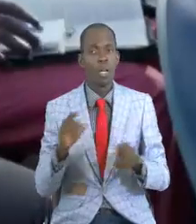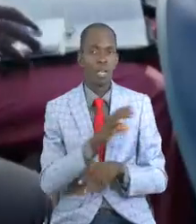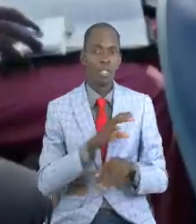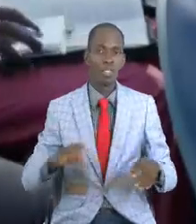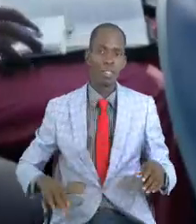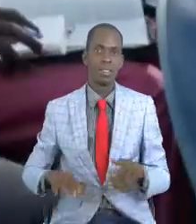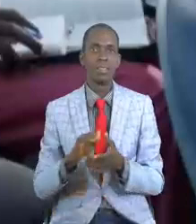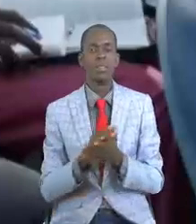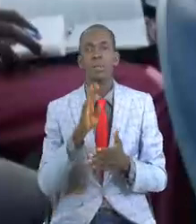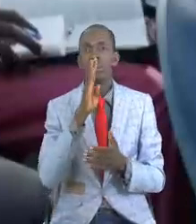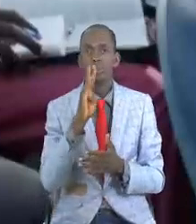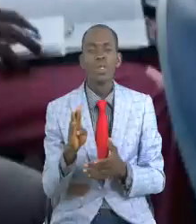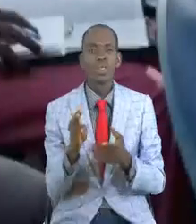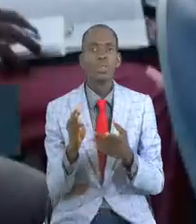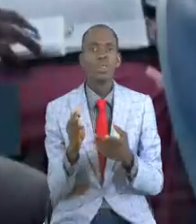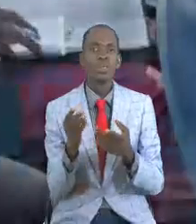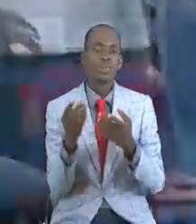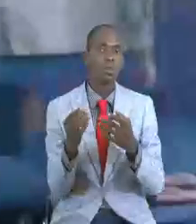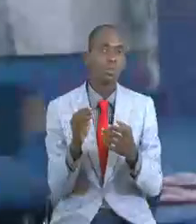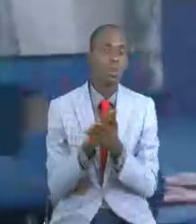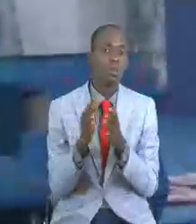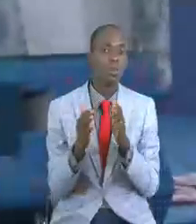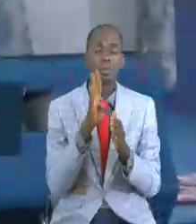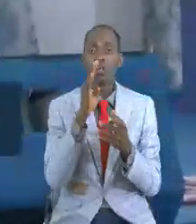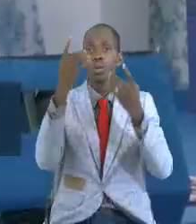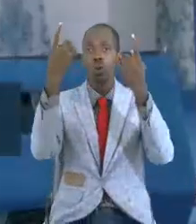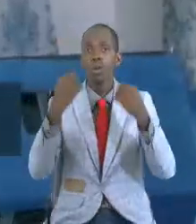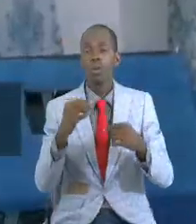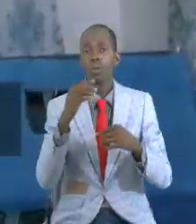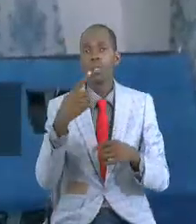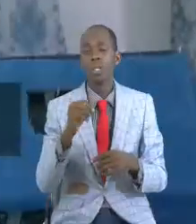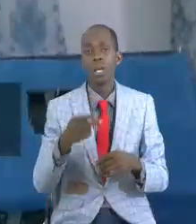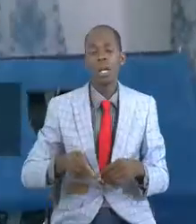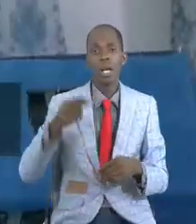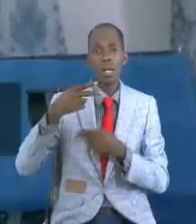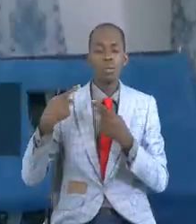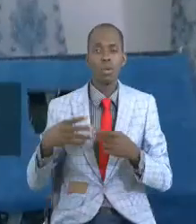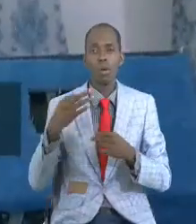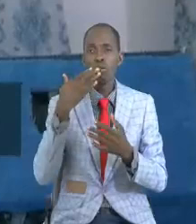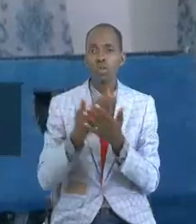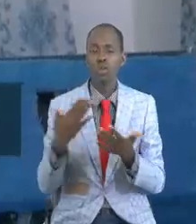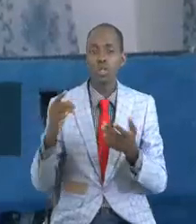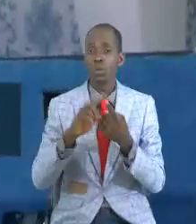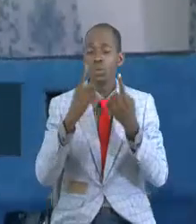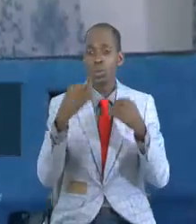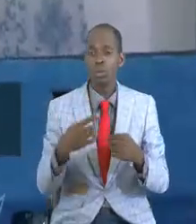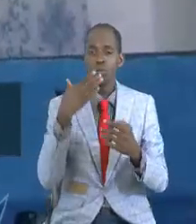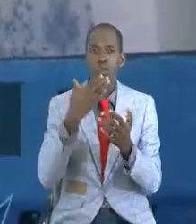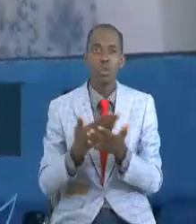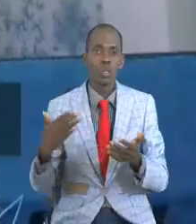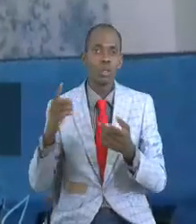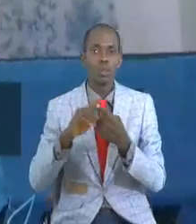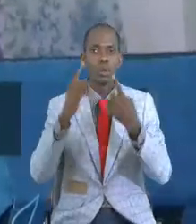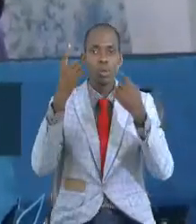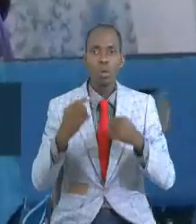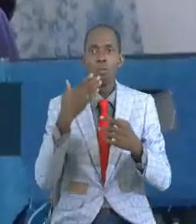being come and high priest of good things to come, of good things to come, of good